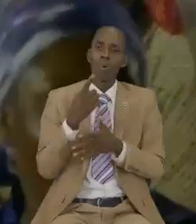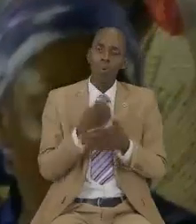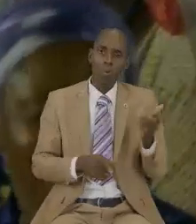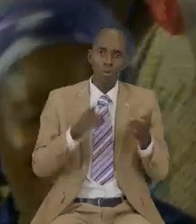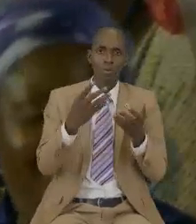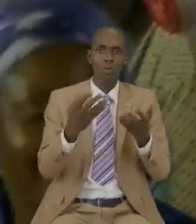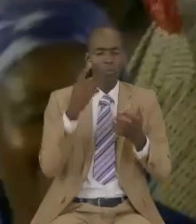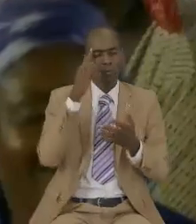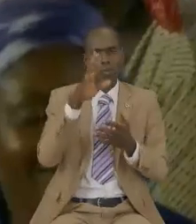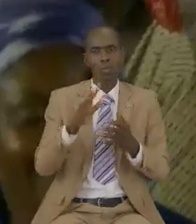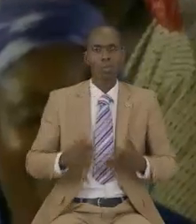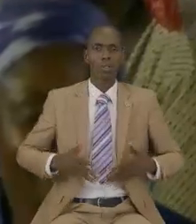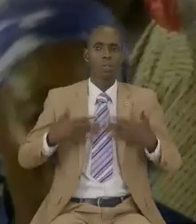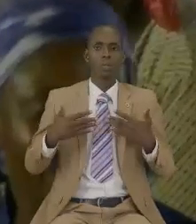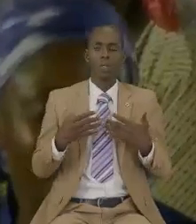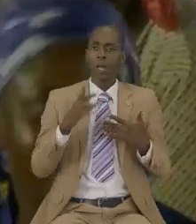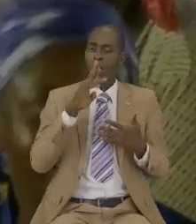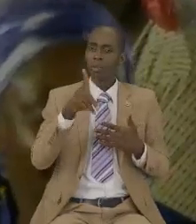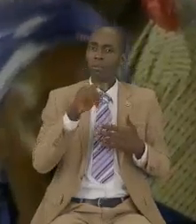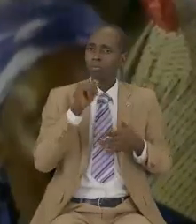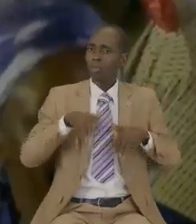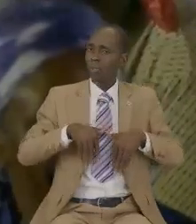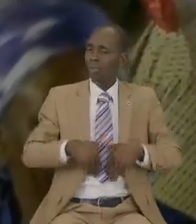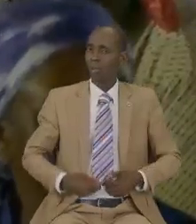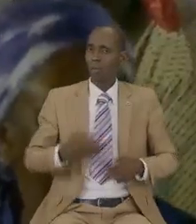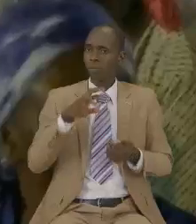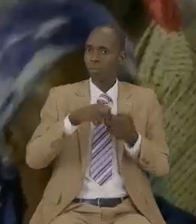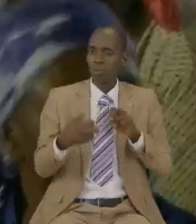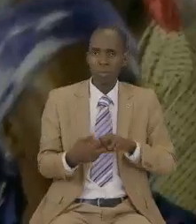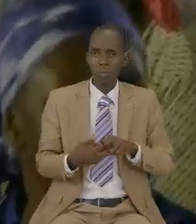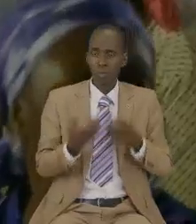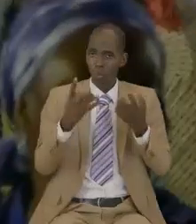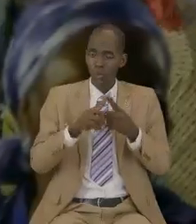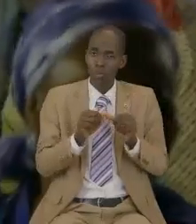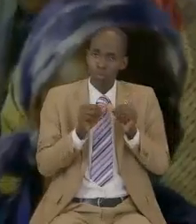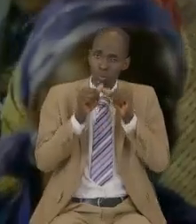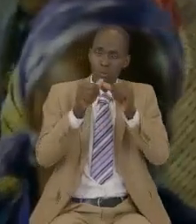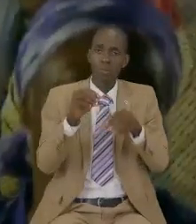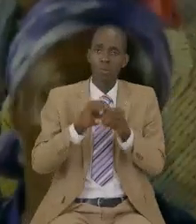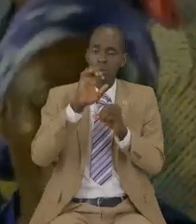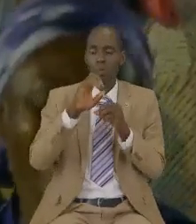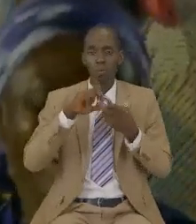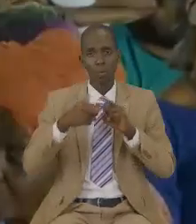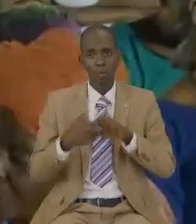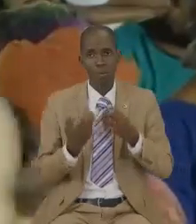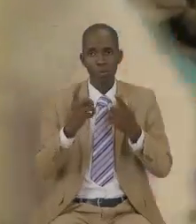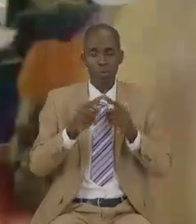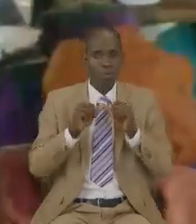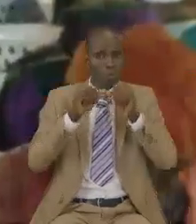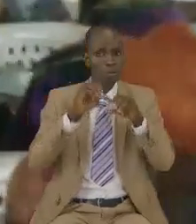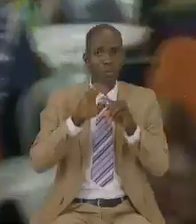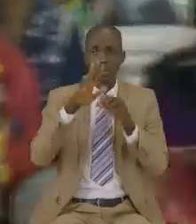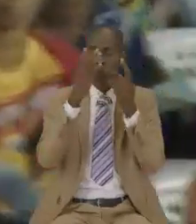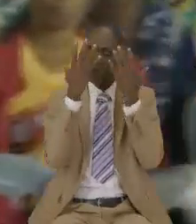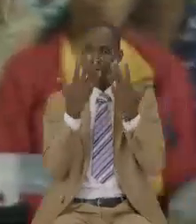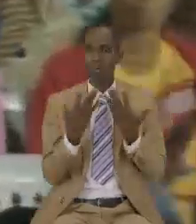prayer. The miracle prayer as the Lord has given it to him. He's already standing,